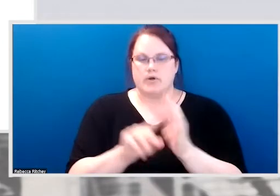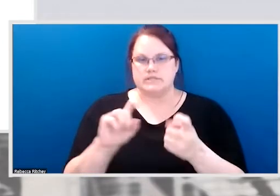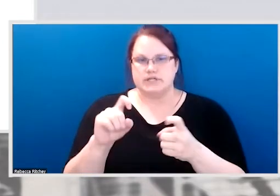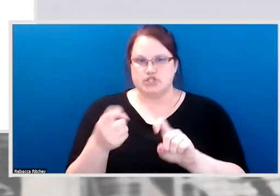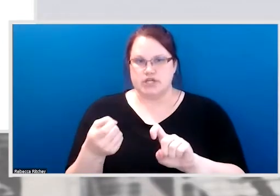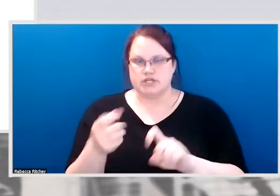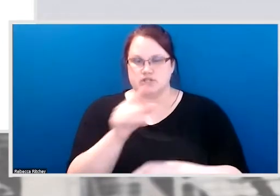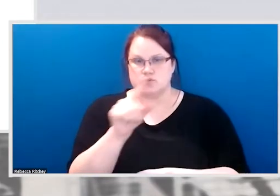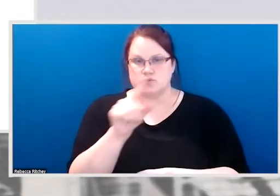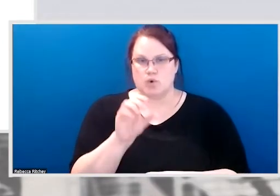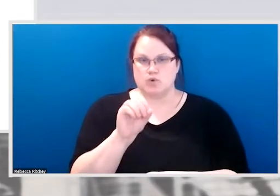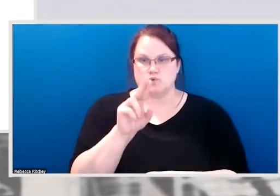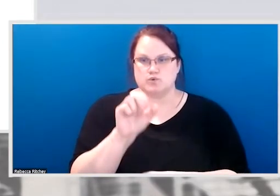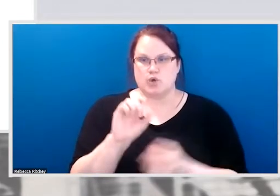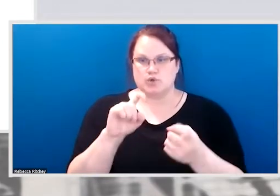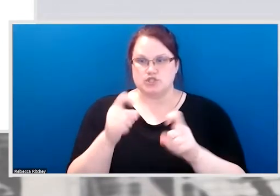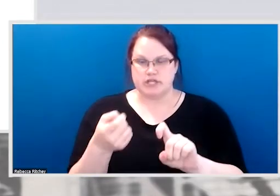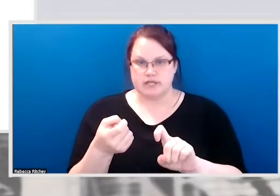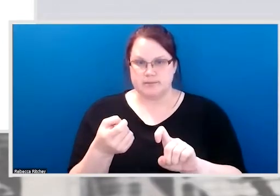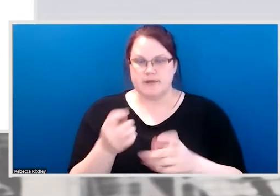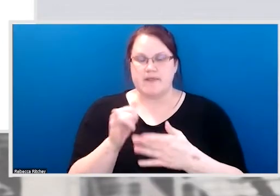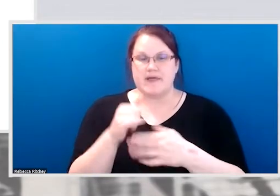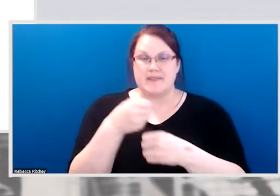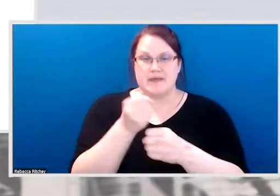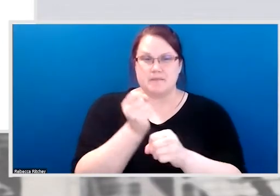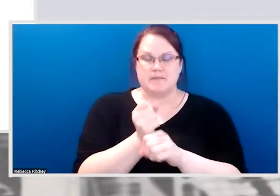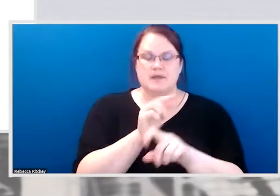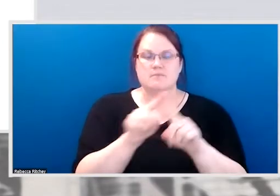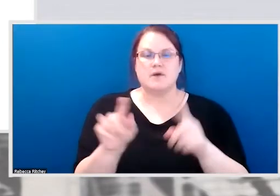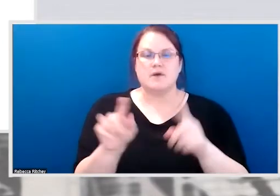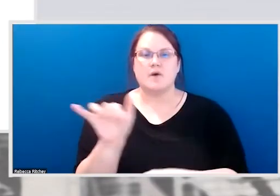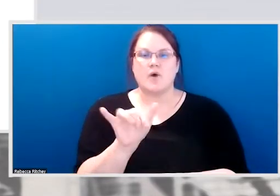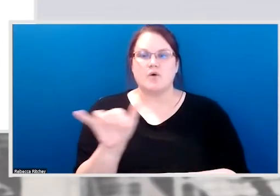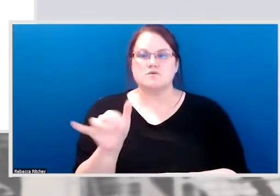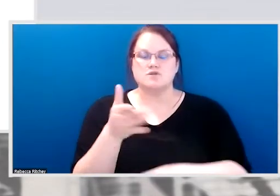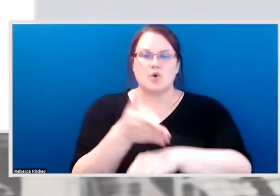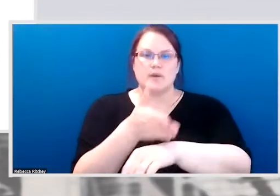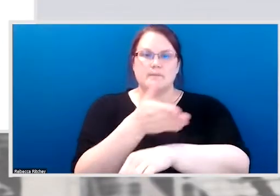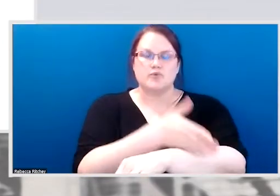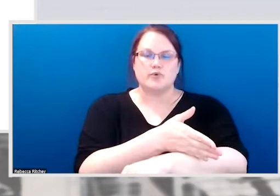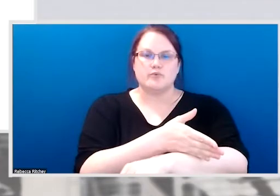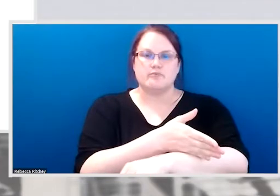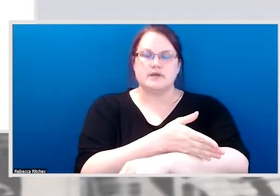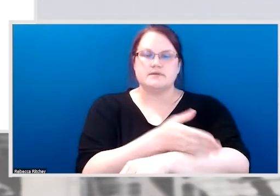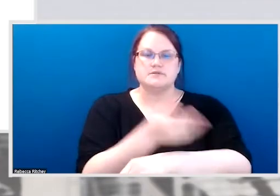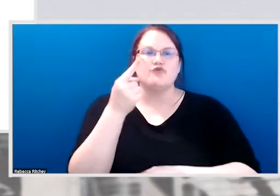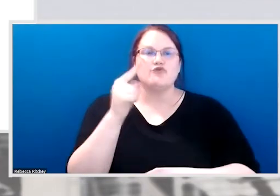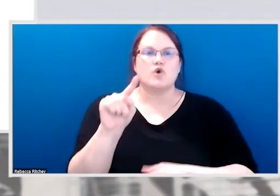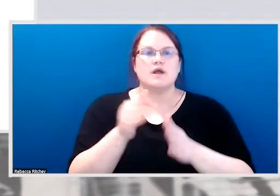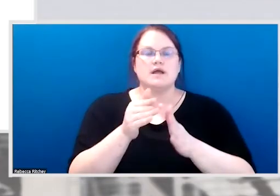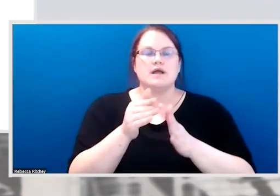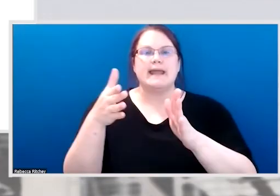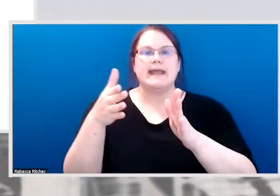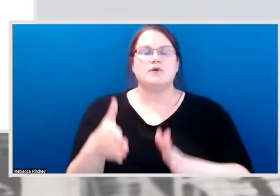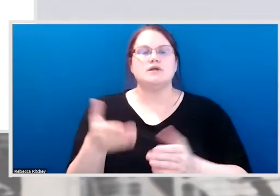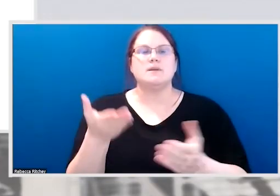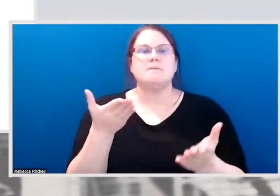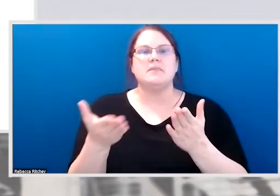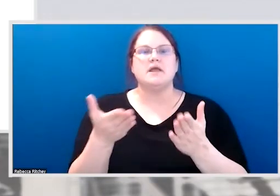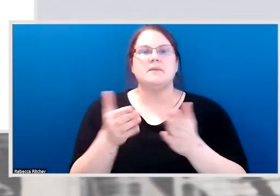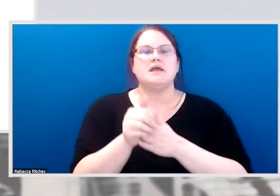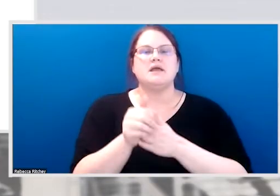zoning changes that the Department of City Planning may make, but also improvements to the neighborhoods that may be